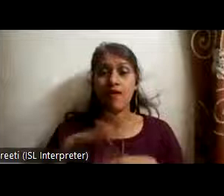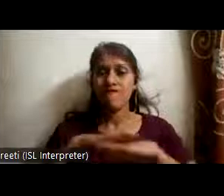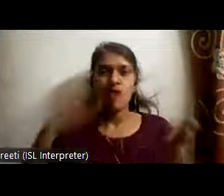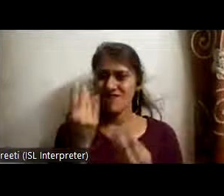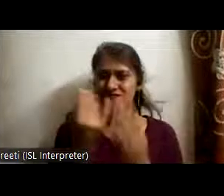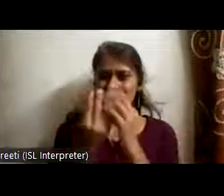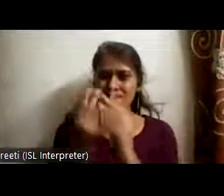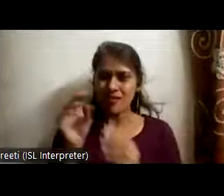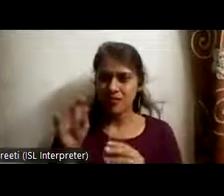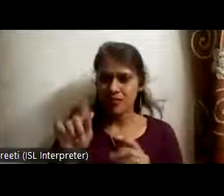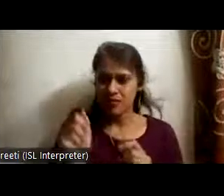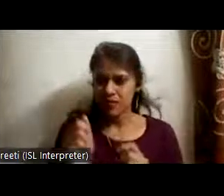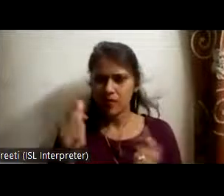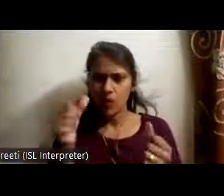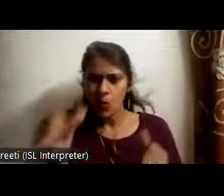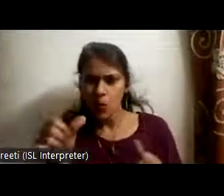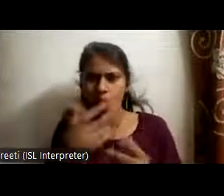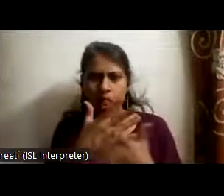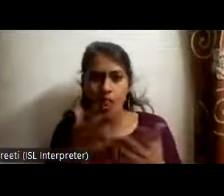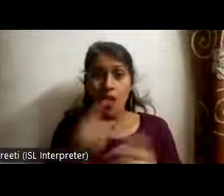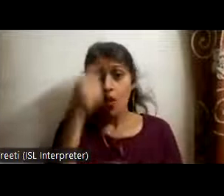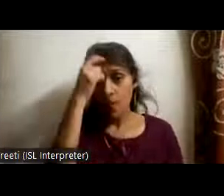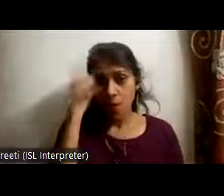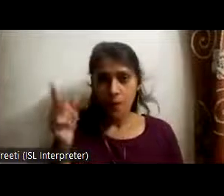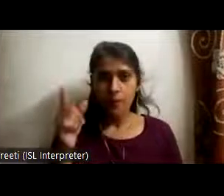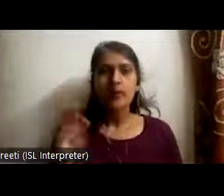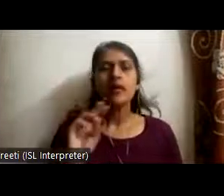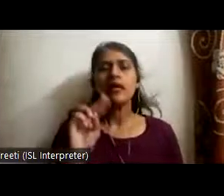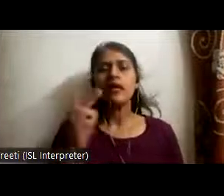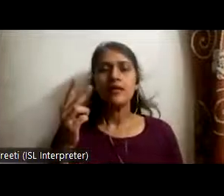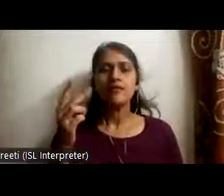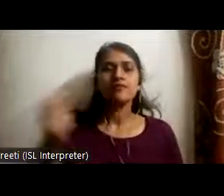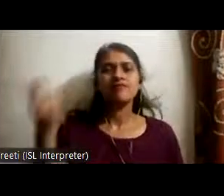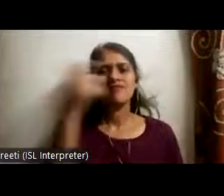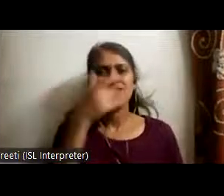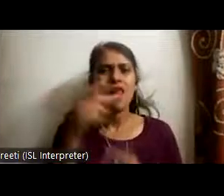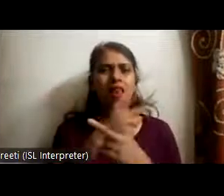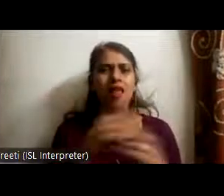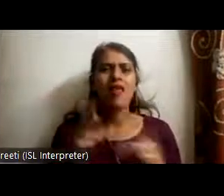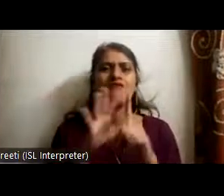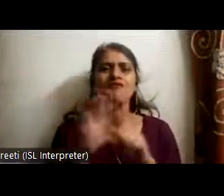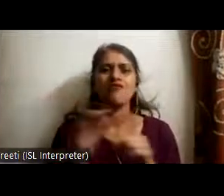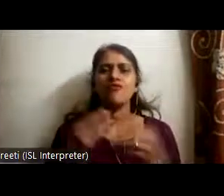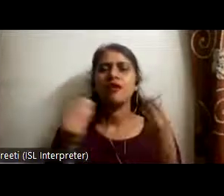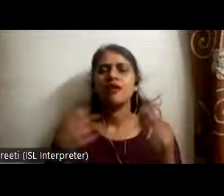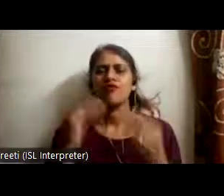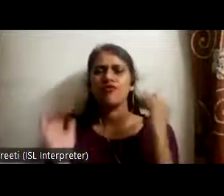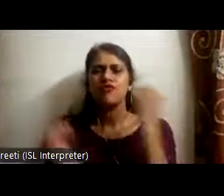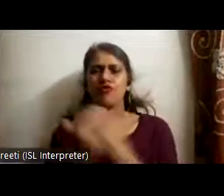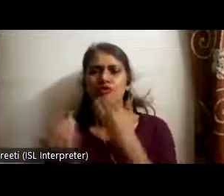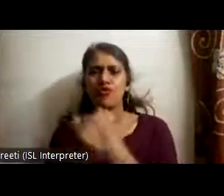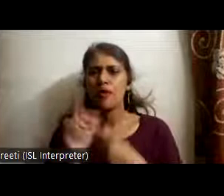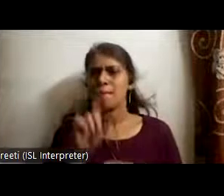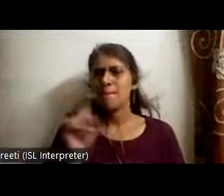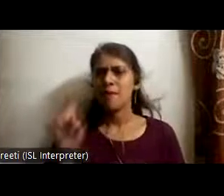tap on the basin, or whether it's a shower handle, or anything else, or any other gadget, the buttons on the